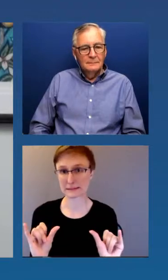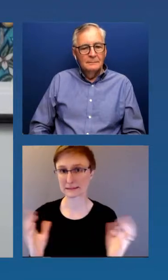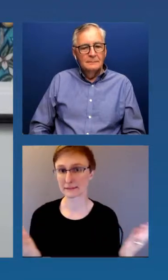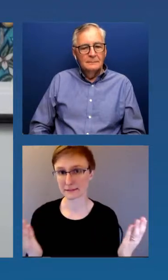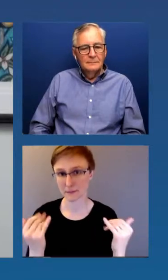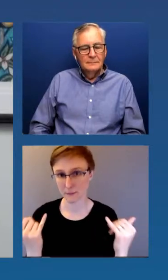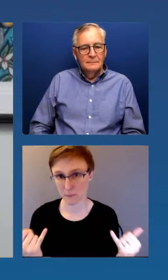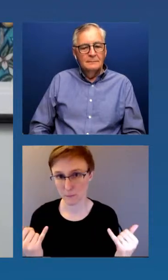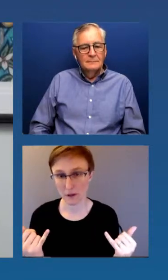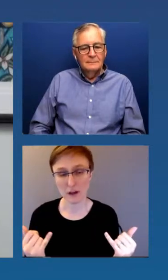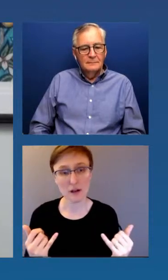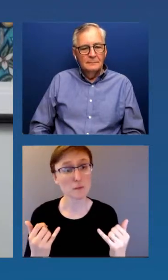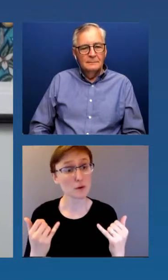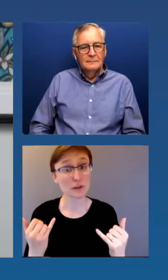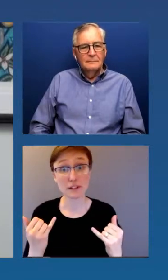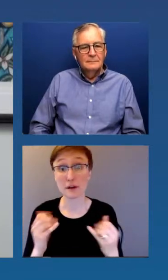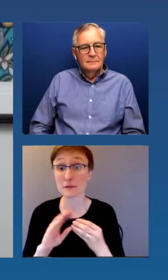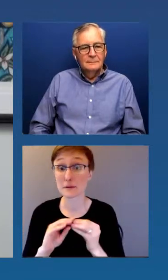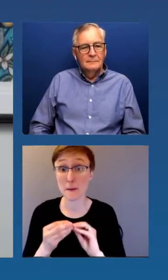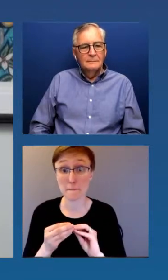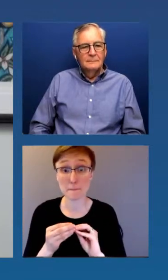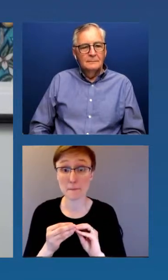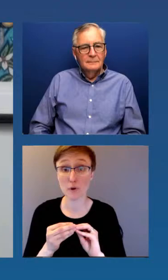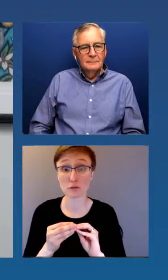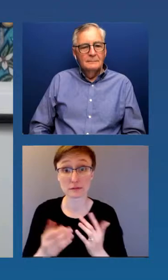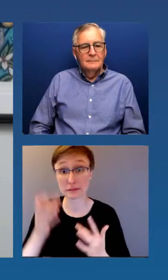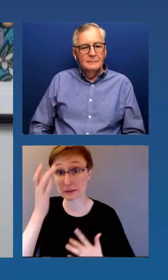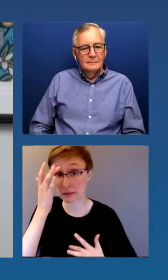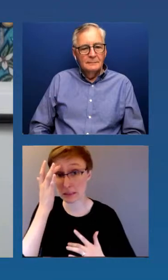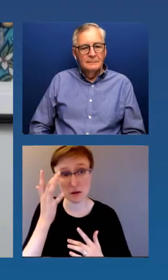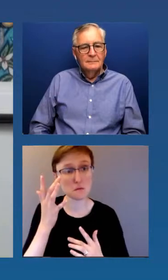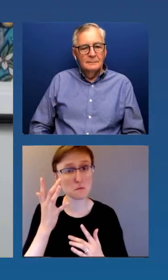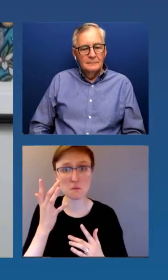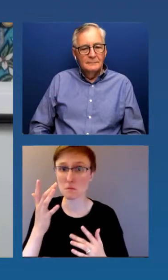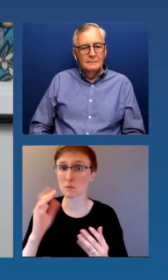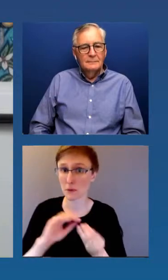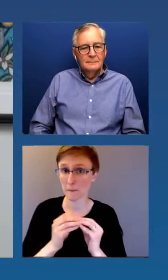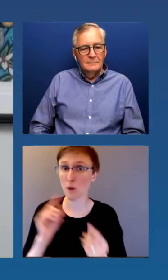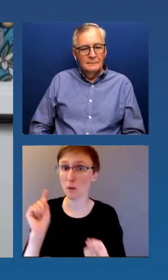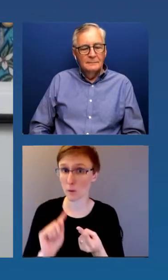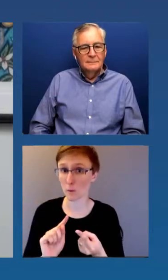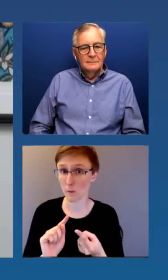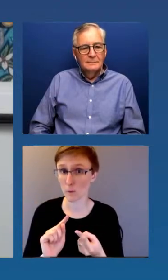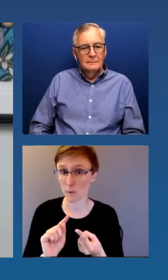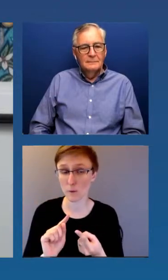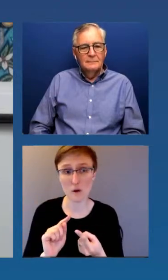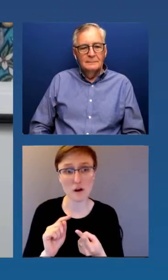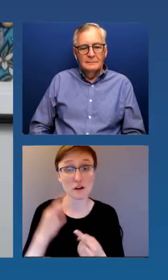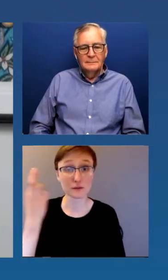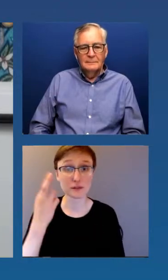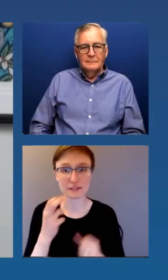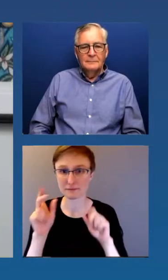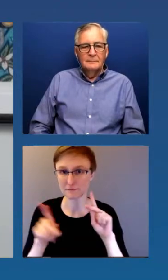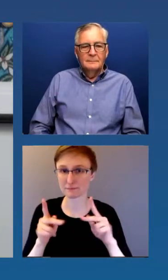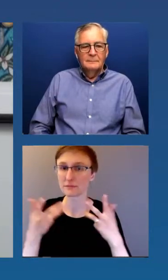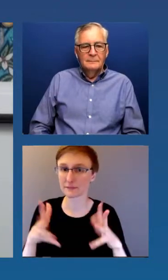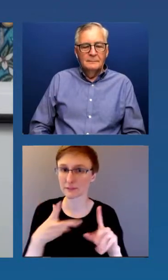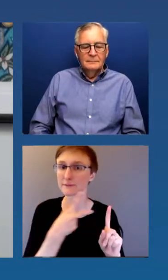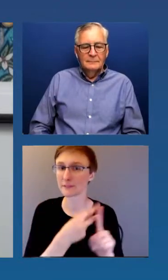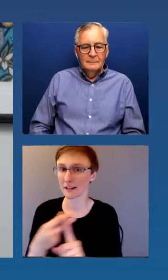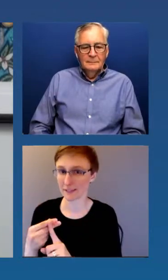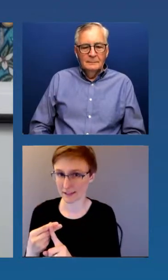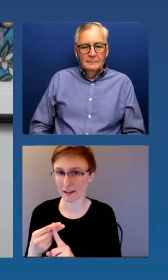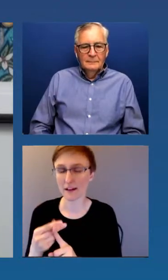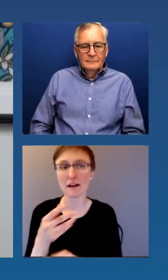really very low rates of COVID, thanks to vaccination, thanks to people taking care and wearing masks, it's